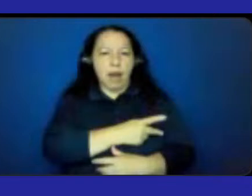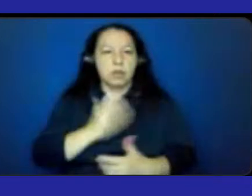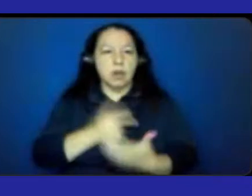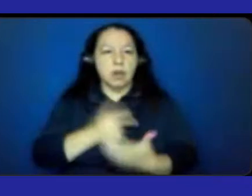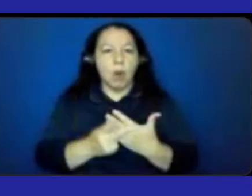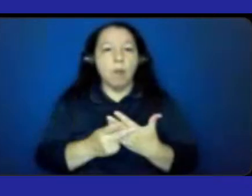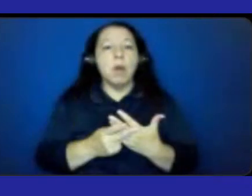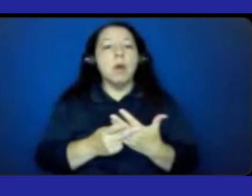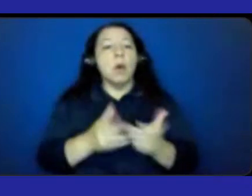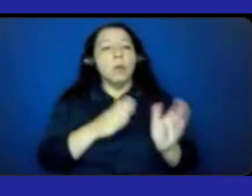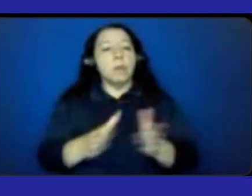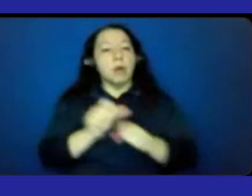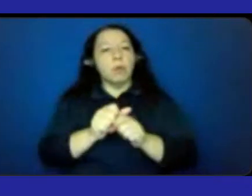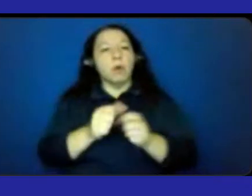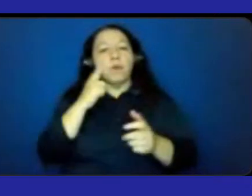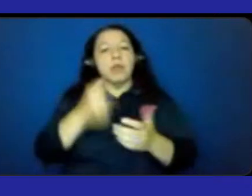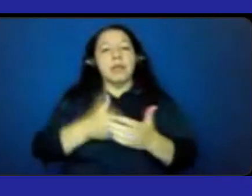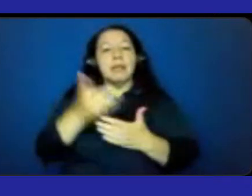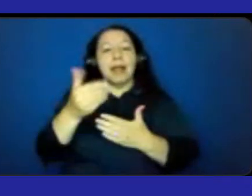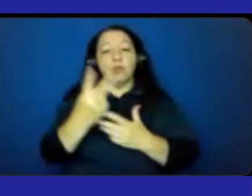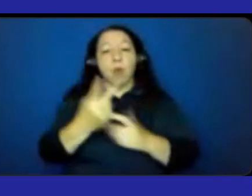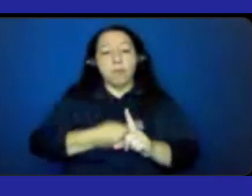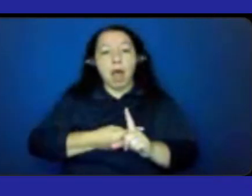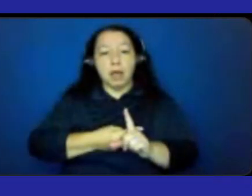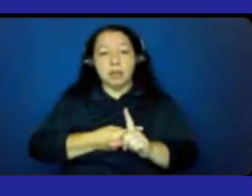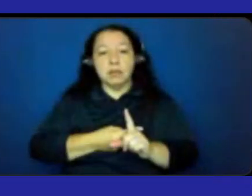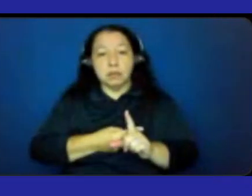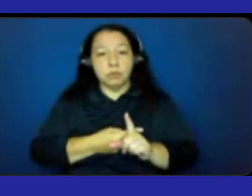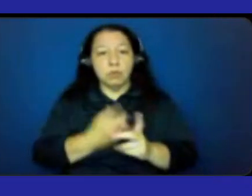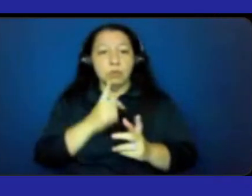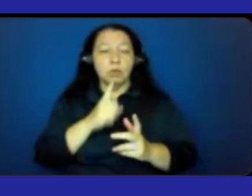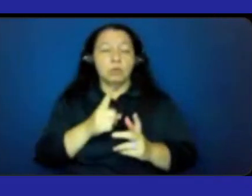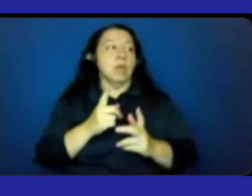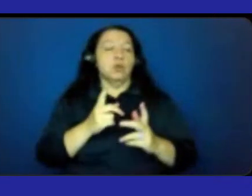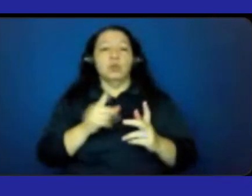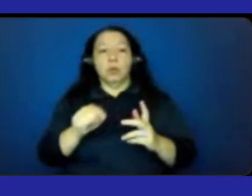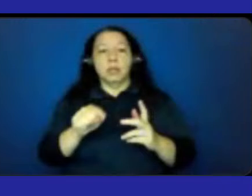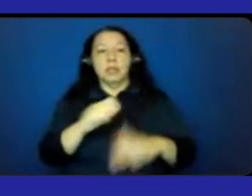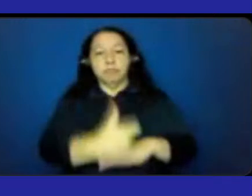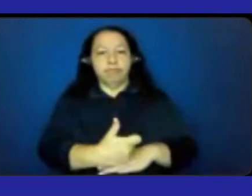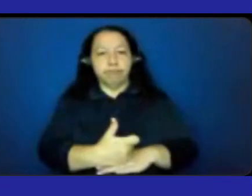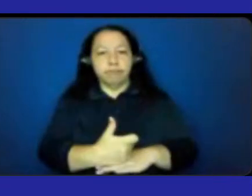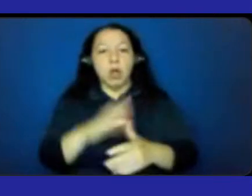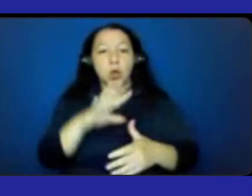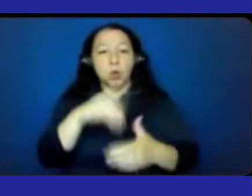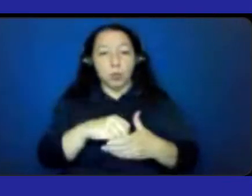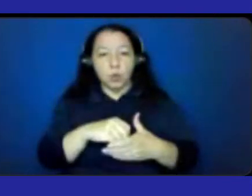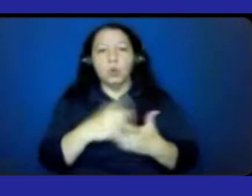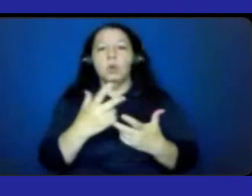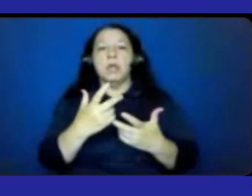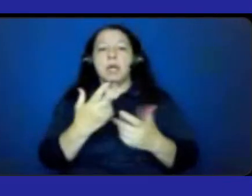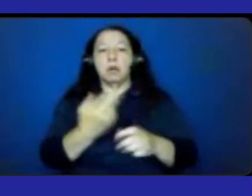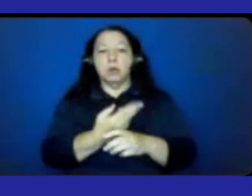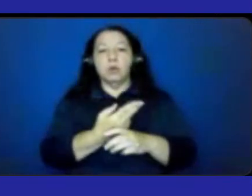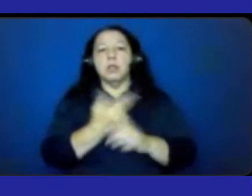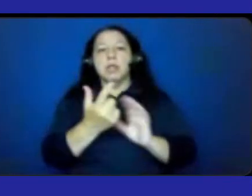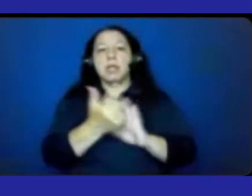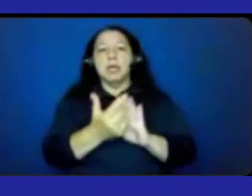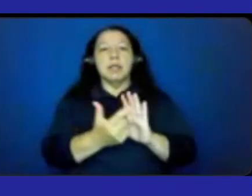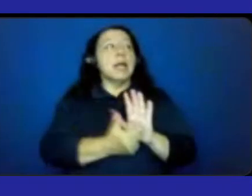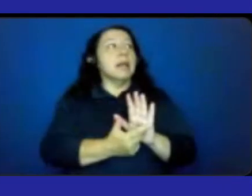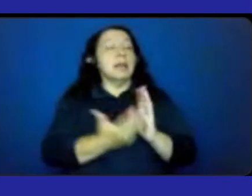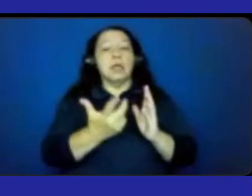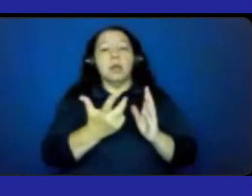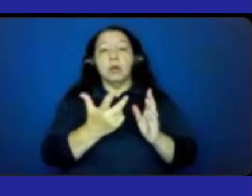some critical information, including the operational implications of running the legal health program using the Epic system, as well as